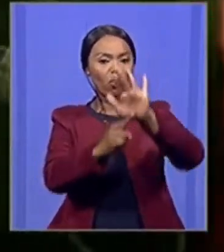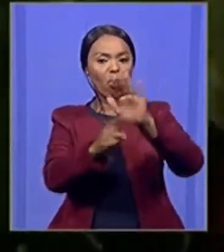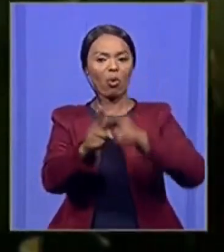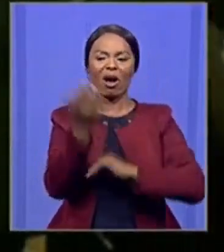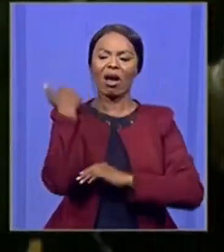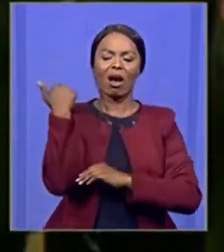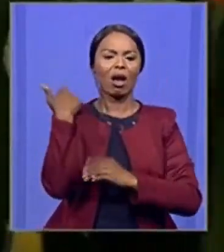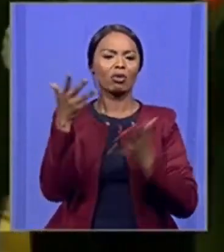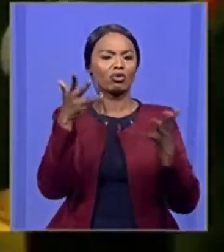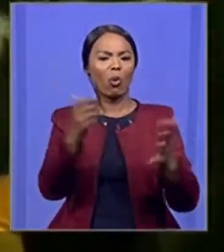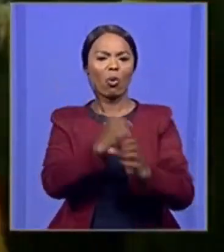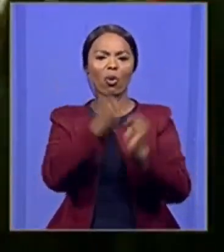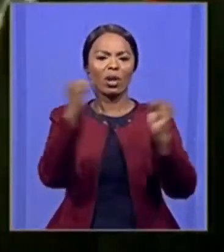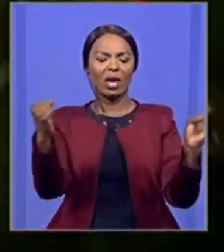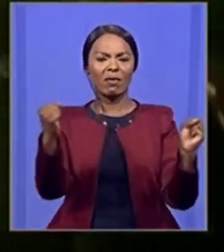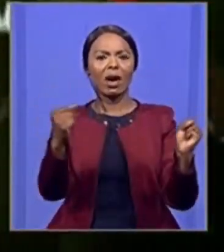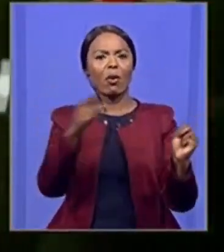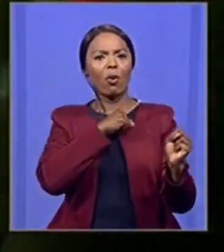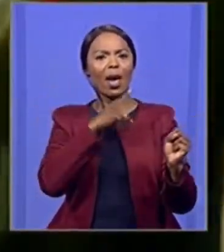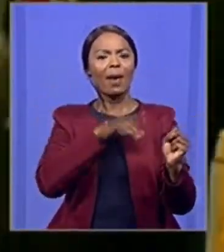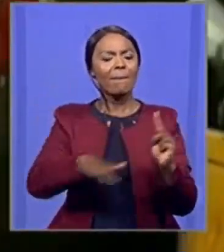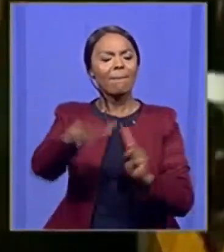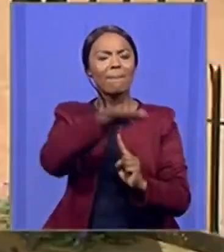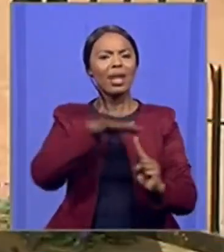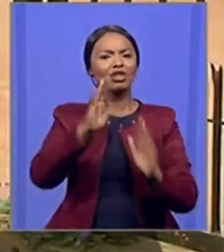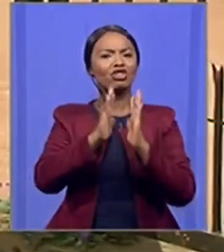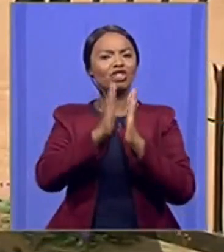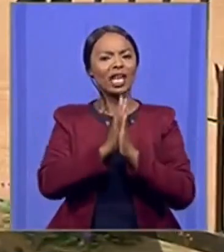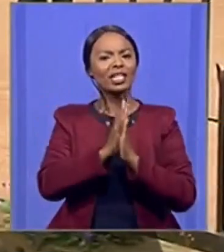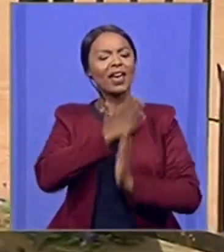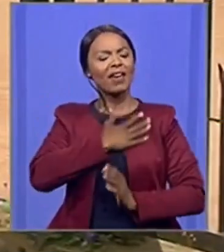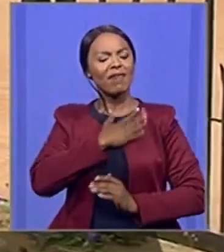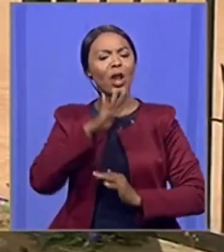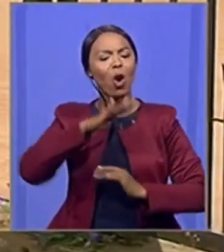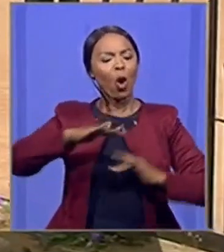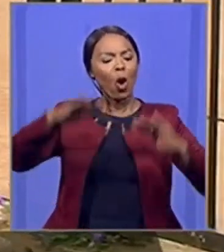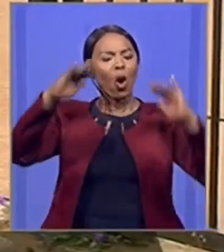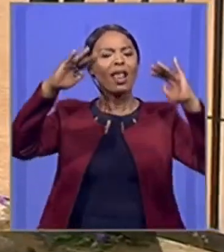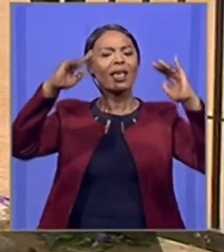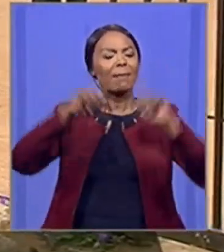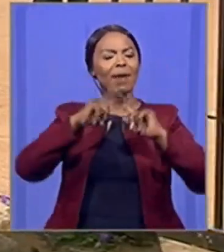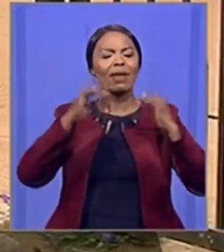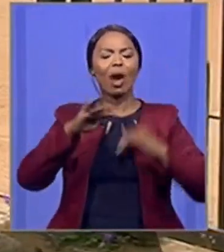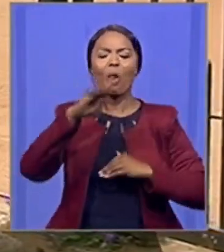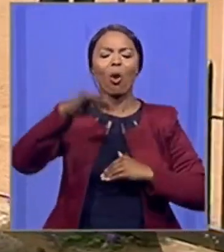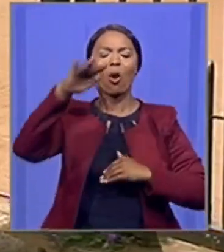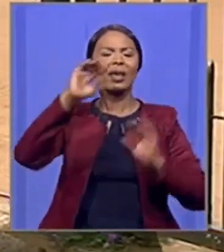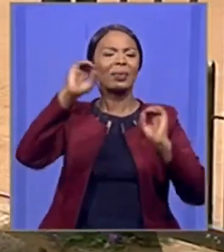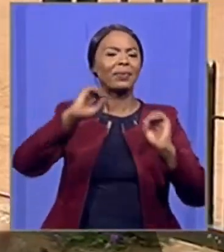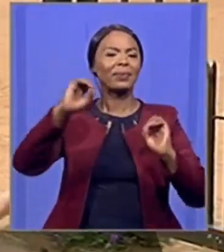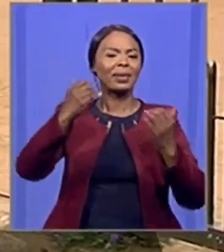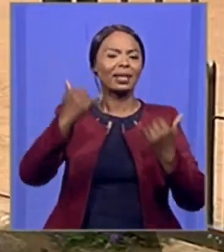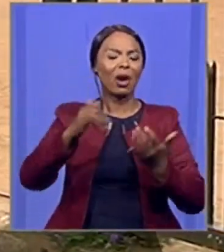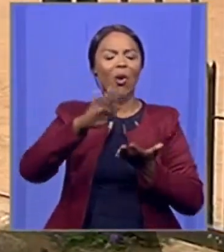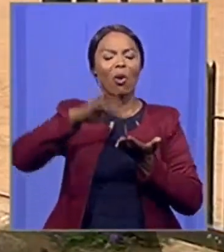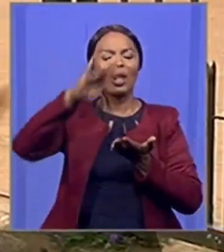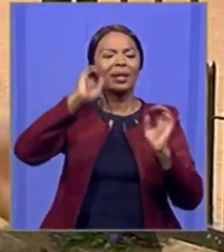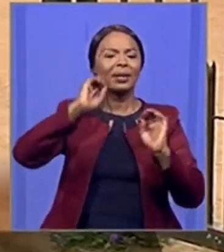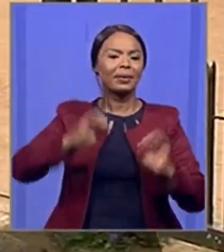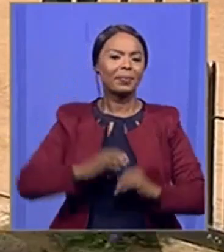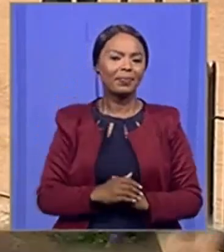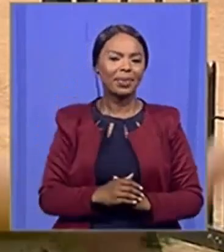fa kereke e bonwa e le lefelo le le boitshepo. Nna ke bona ka re government le rena kereke e ka re thusa maybe at least re ne